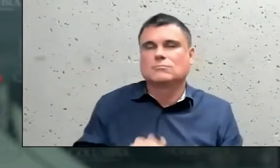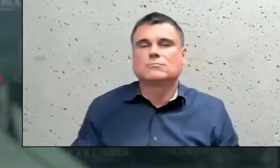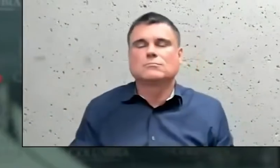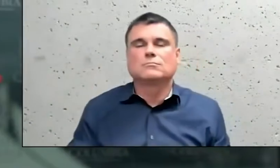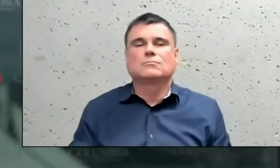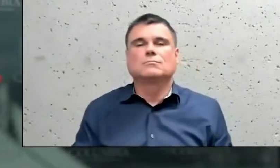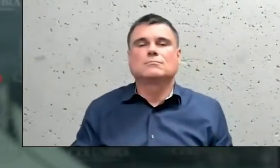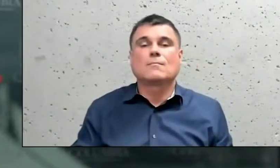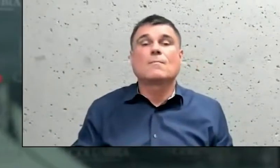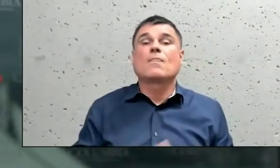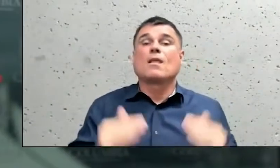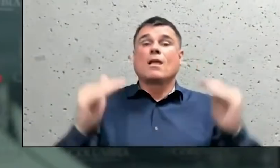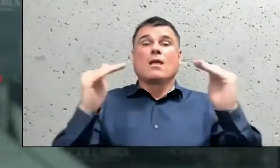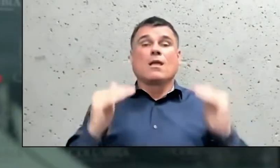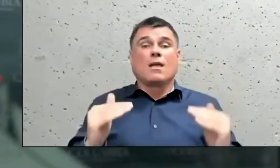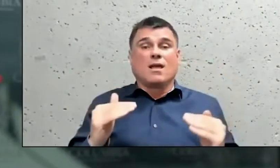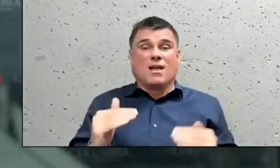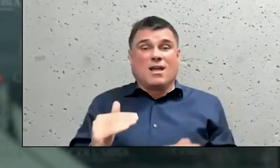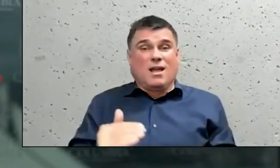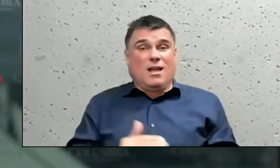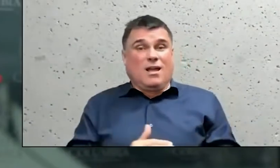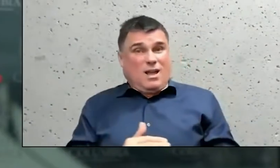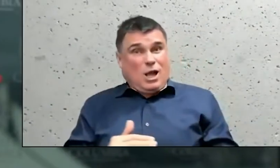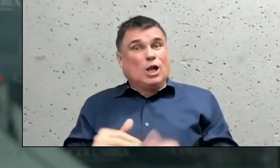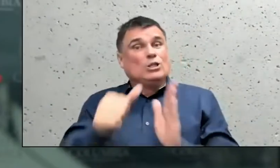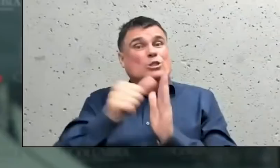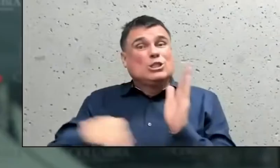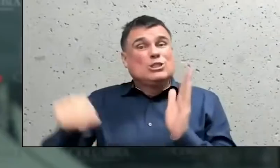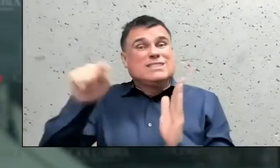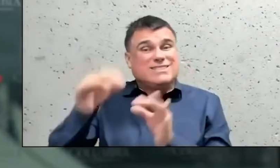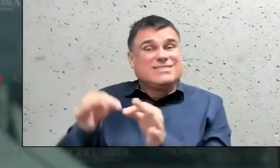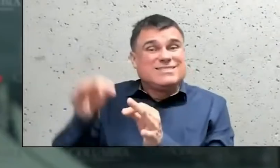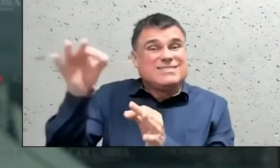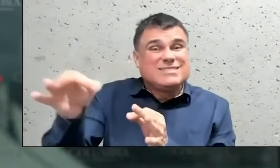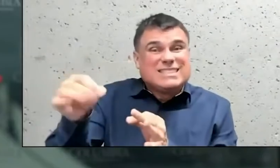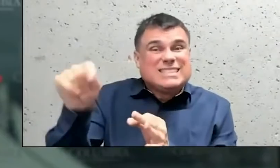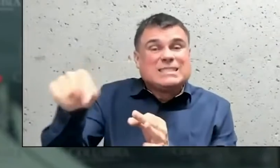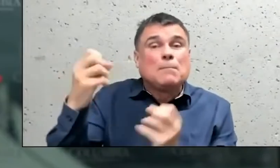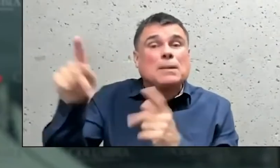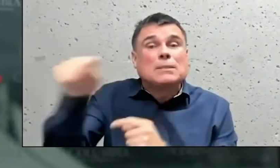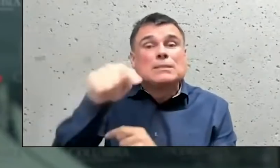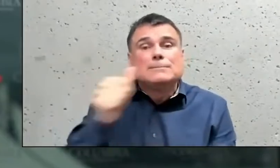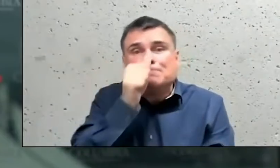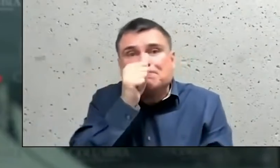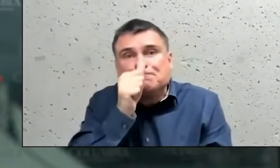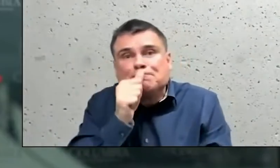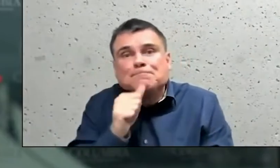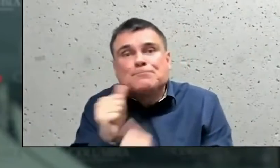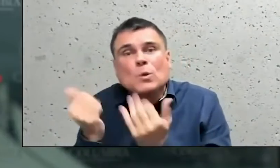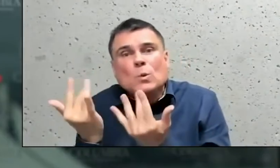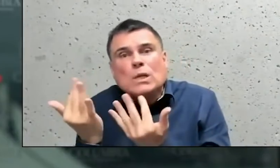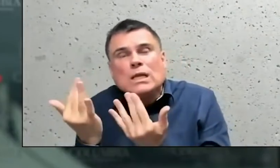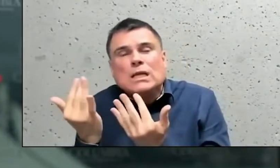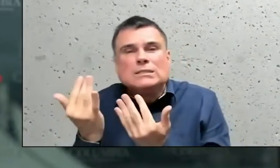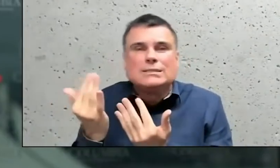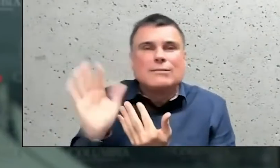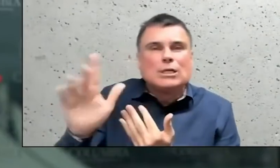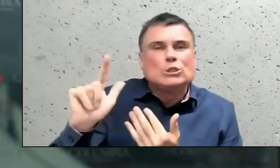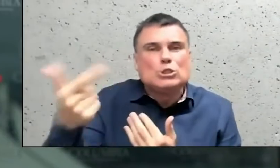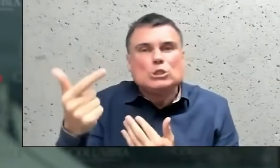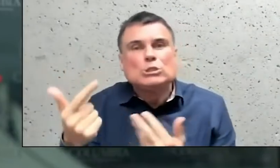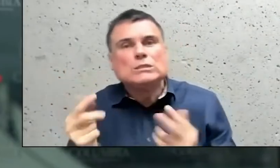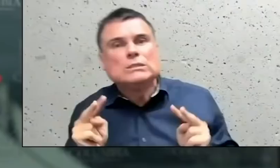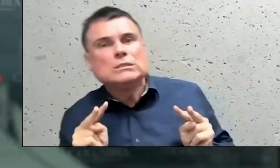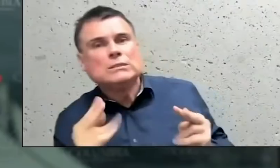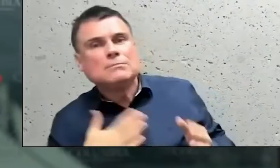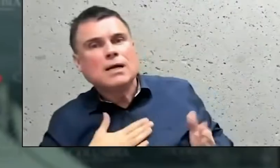surgeries postponed, and for patients who are waiting for their surgery, this is an especially difficult time. But I hope some measure of comfort is taken from